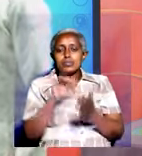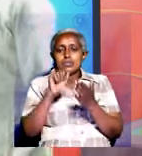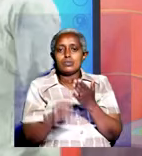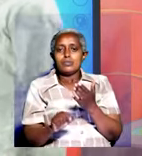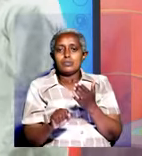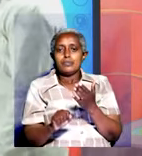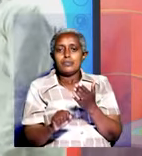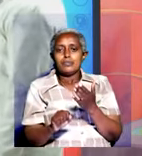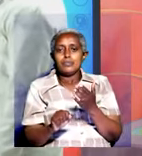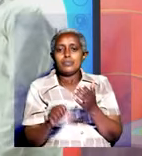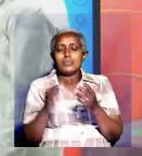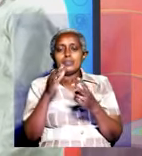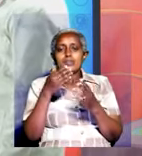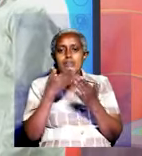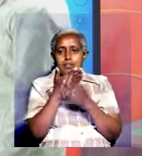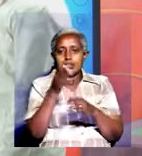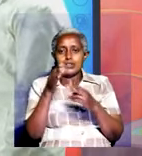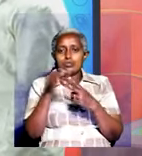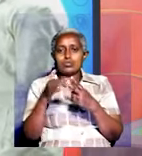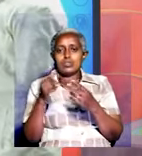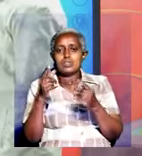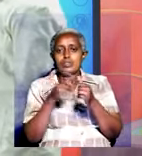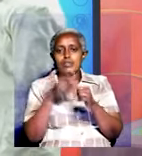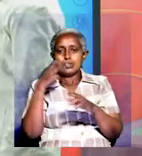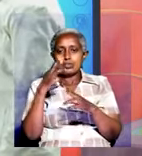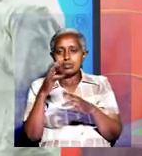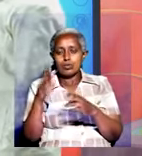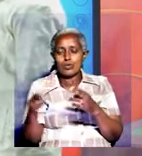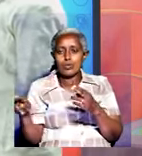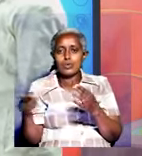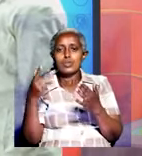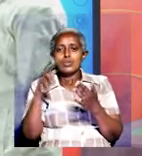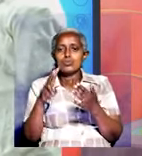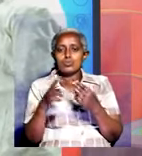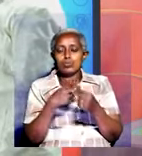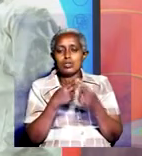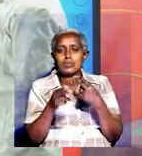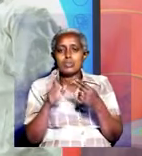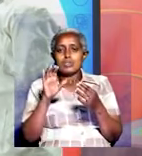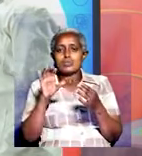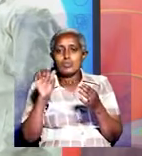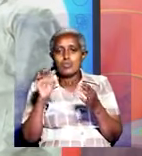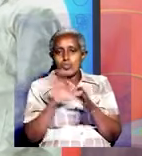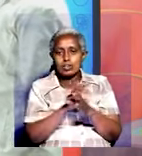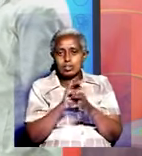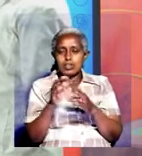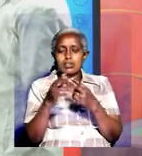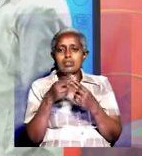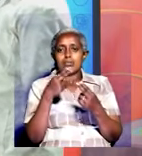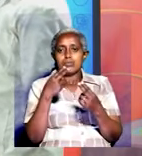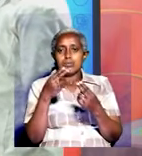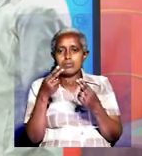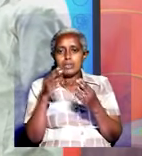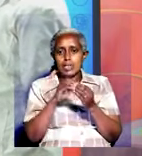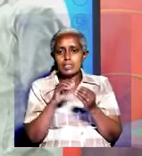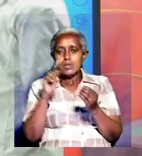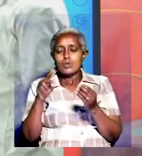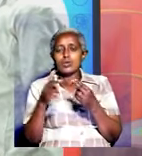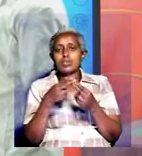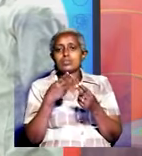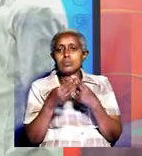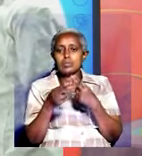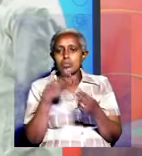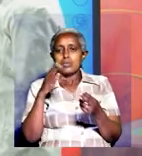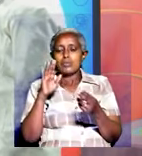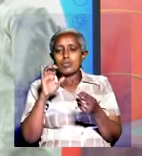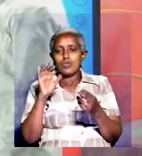So after choosing this first row, 2 is multiplied by its cofactor, plus 1 is multiplied by its